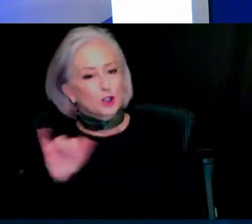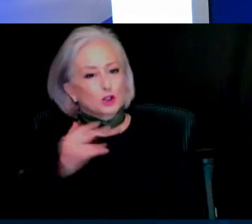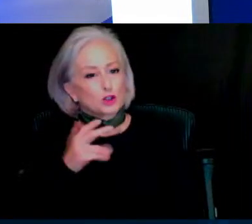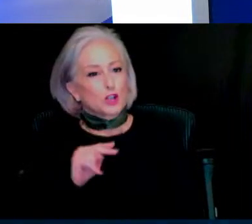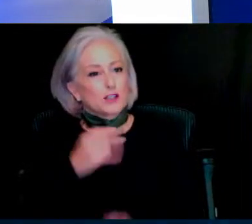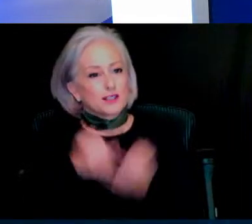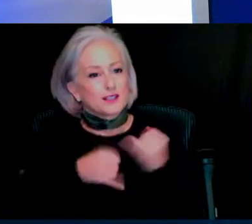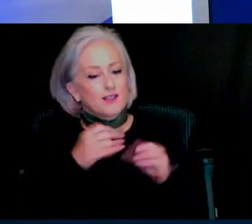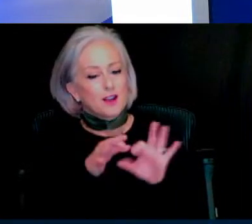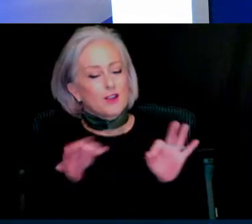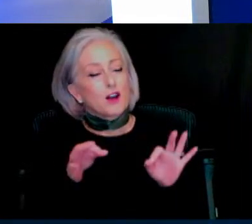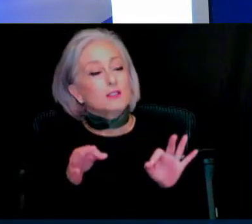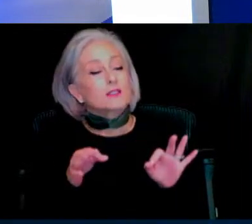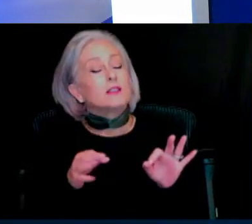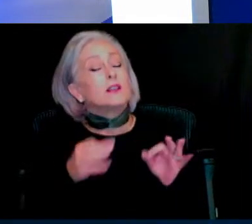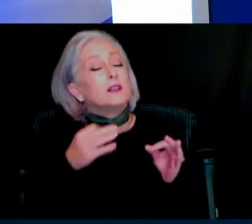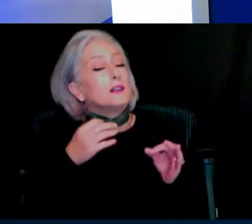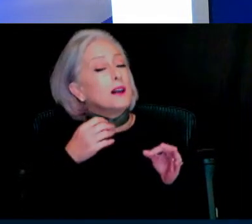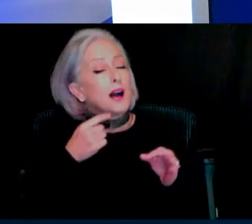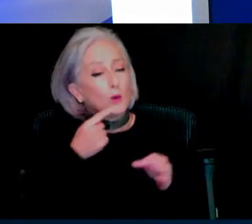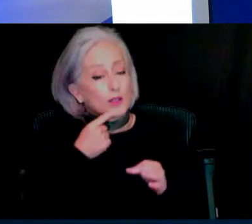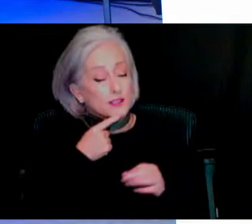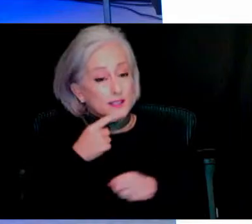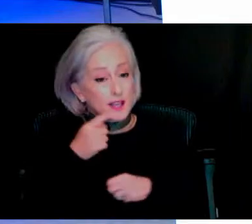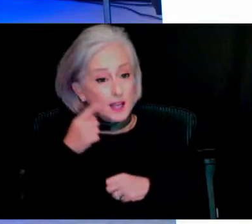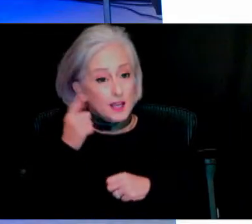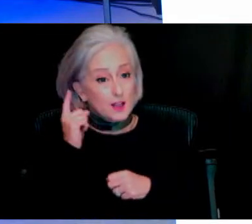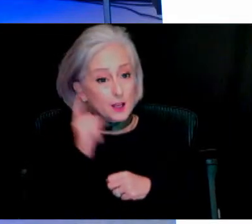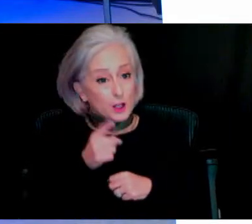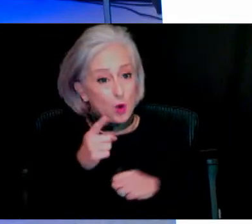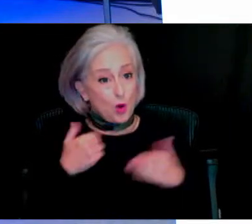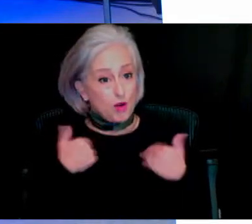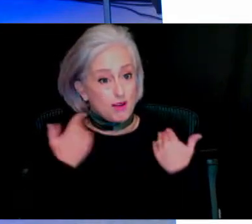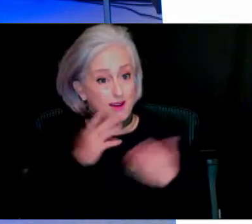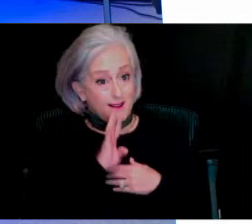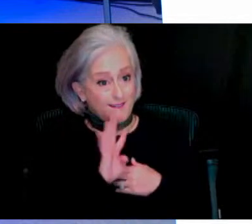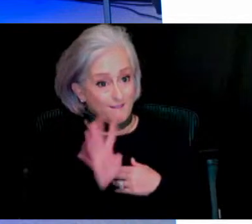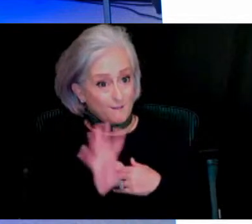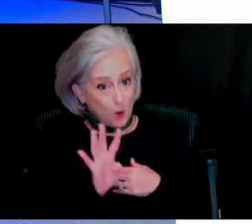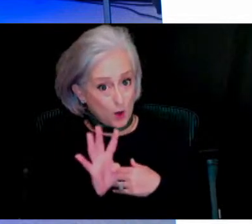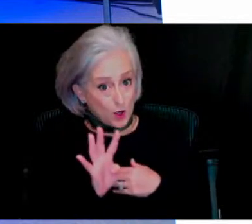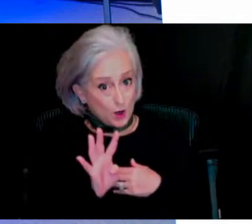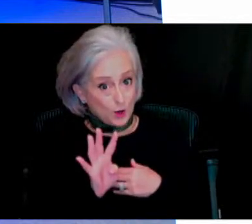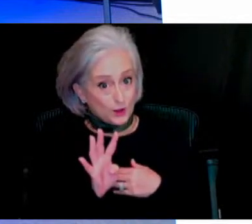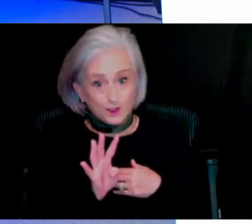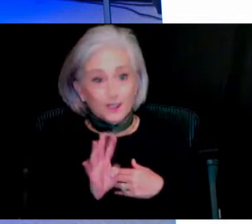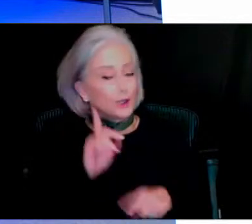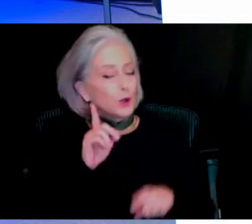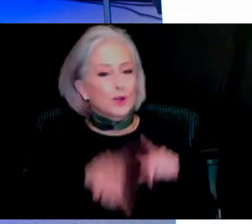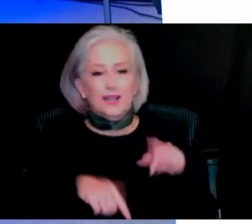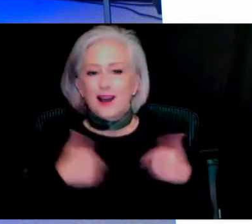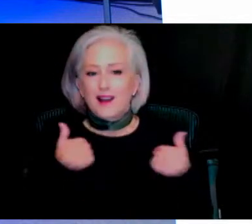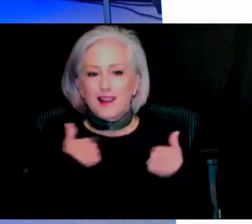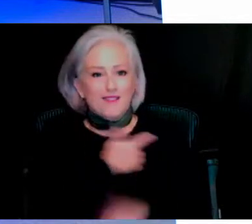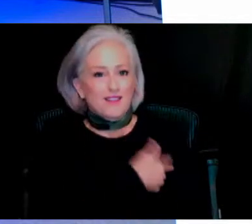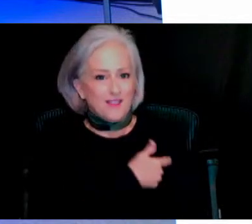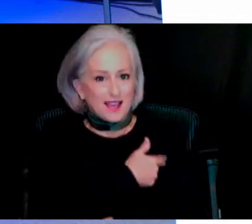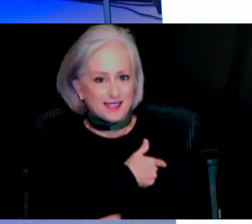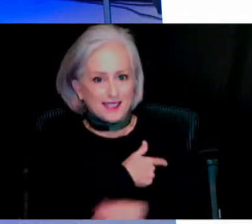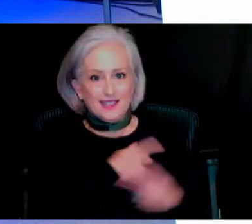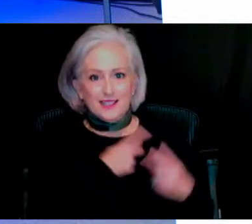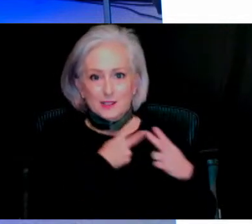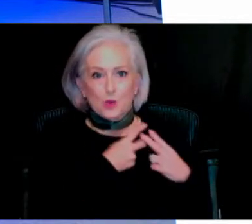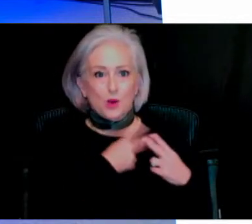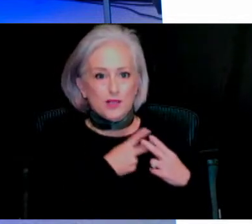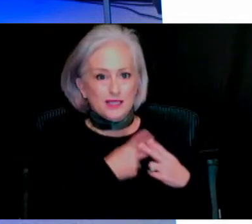want to just make mention, you said that your young 4-year-old who is unable, of course, to get vaccinated has just been quarantined. Their school